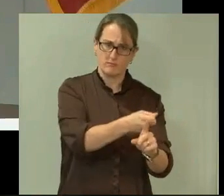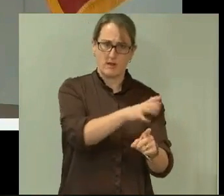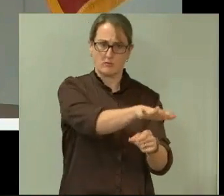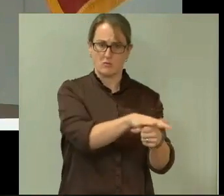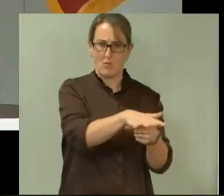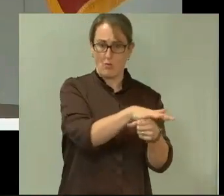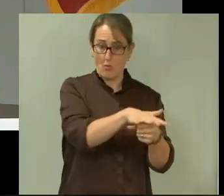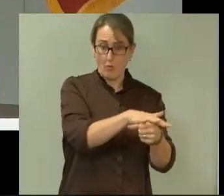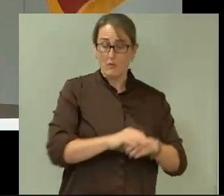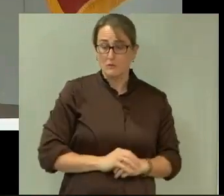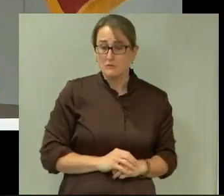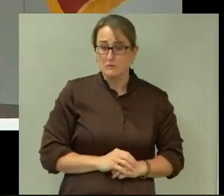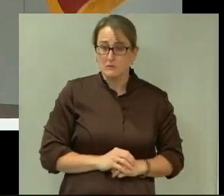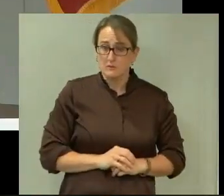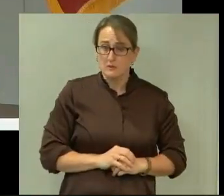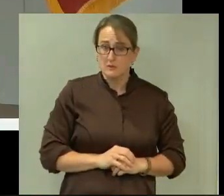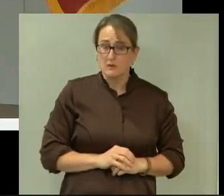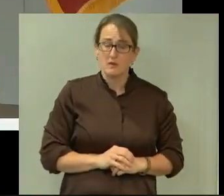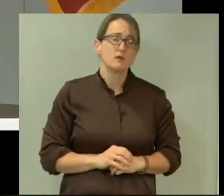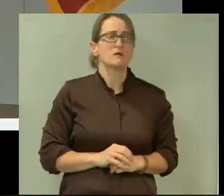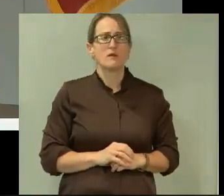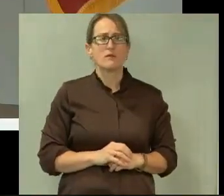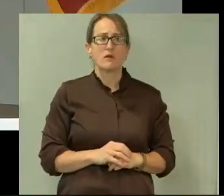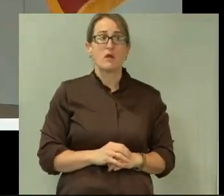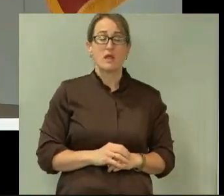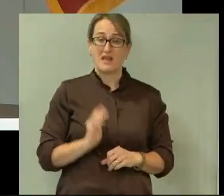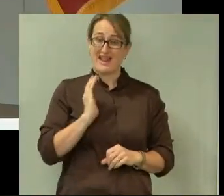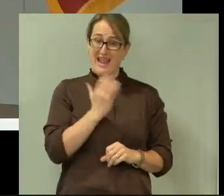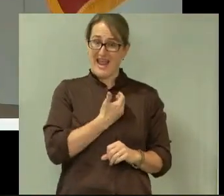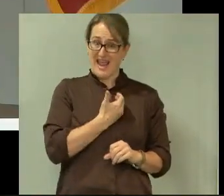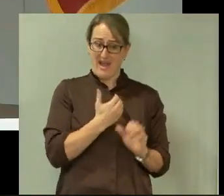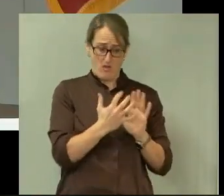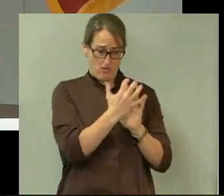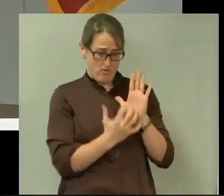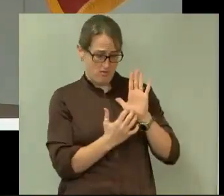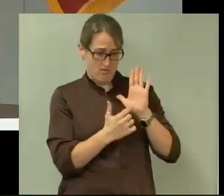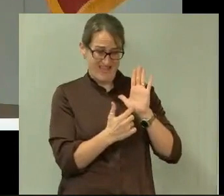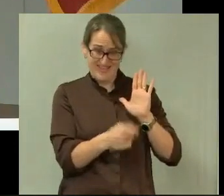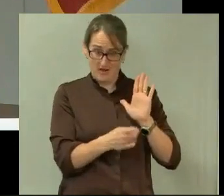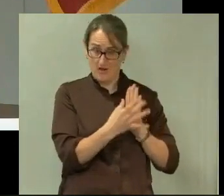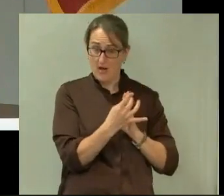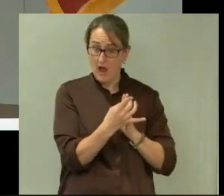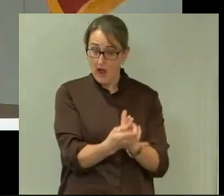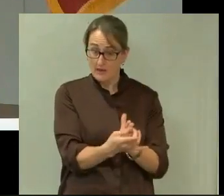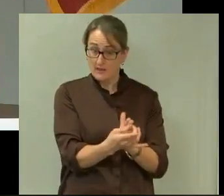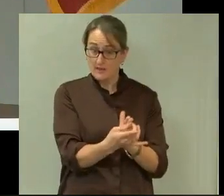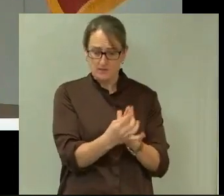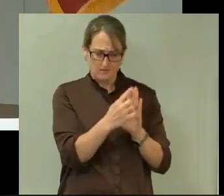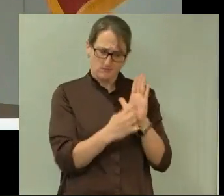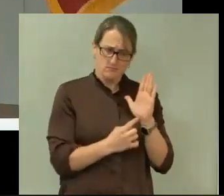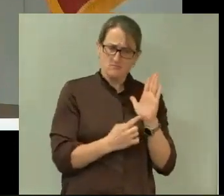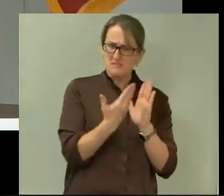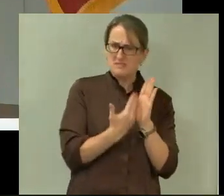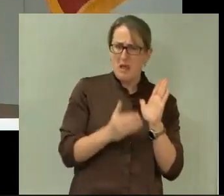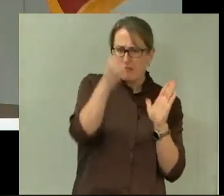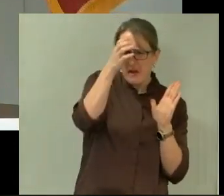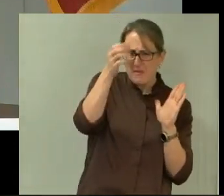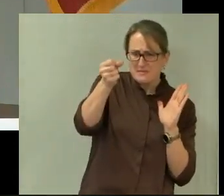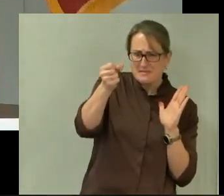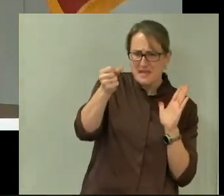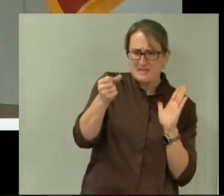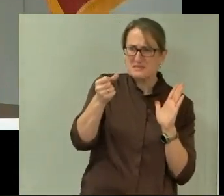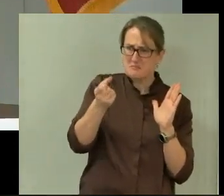find that there's a lot of things in our guidance that are common sense, and some that are, and all of